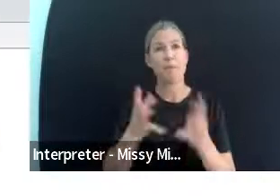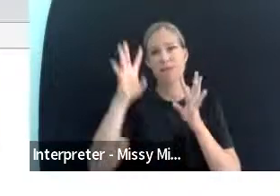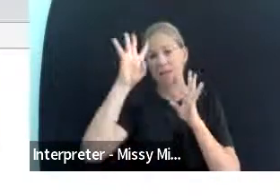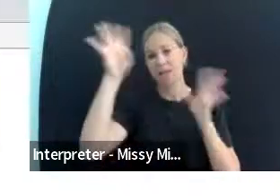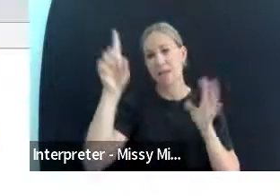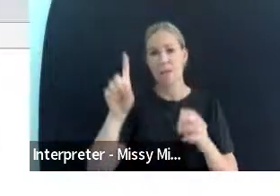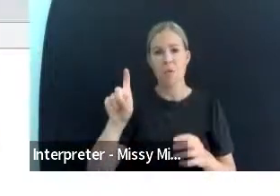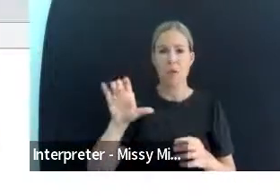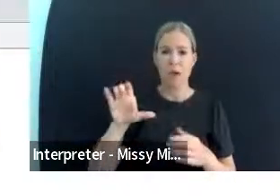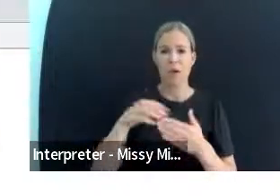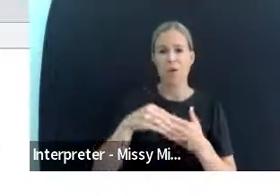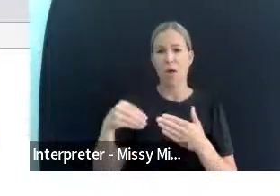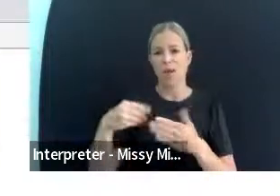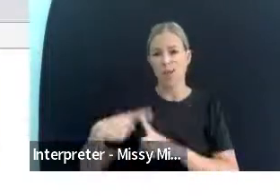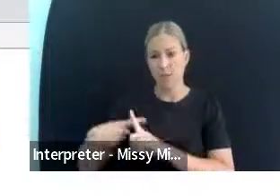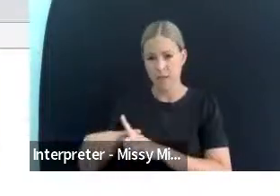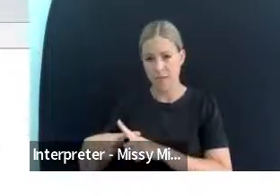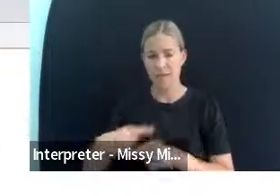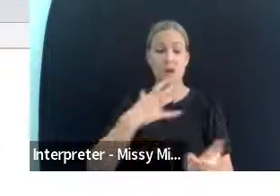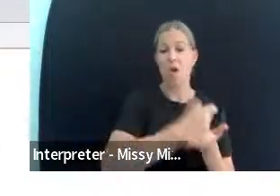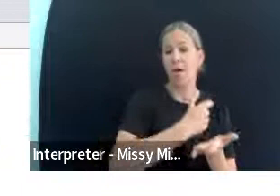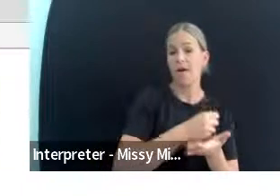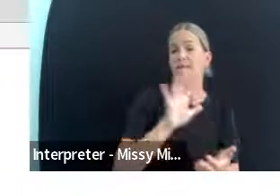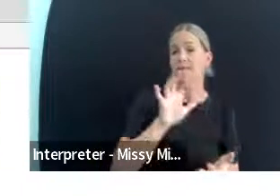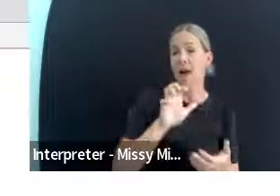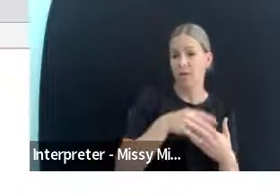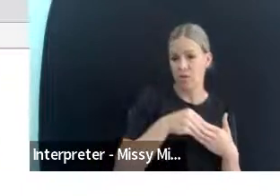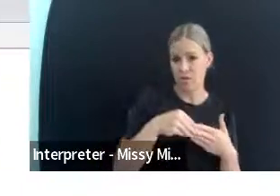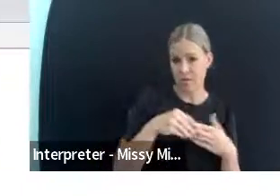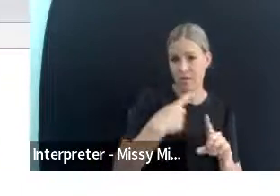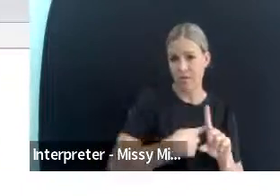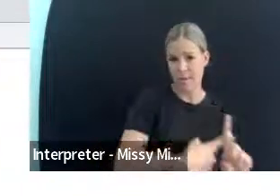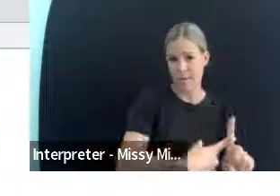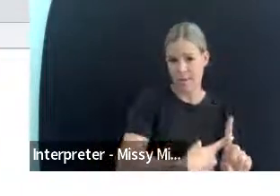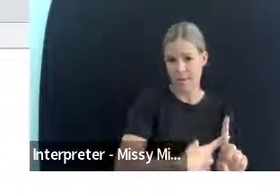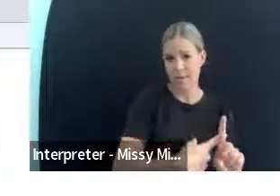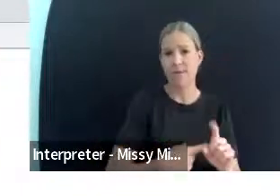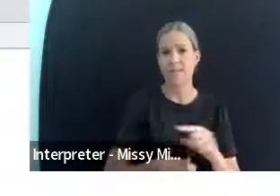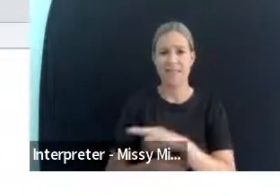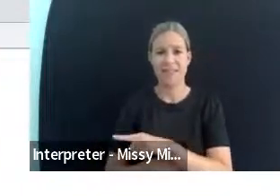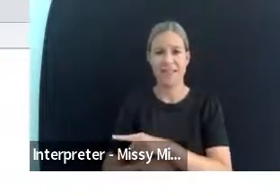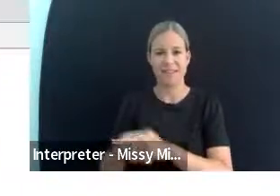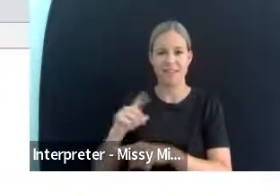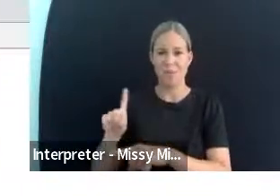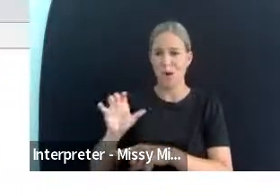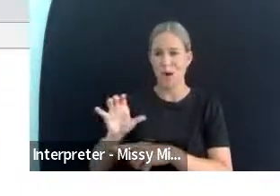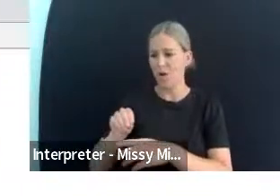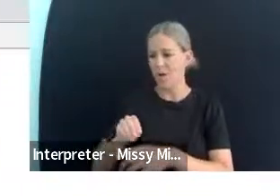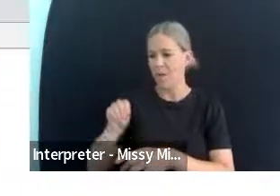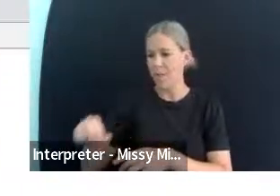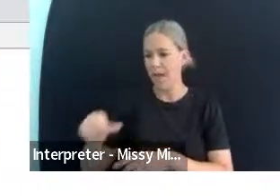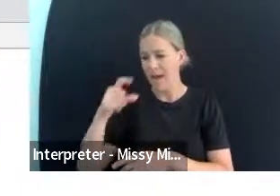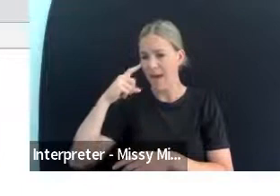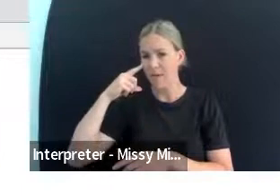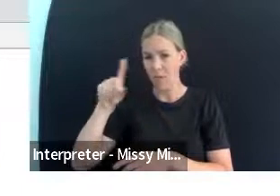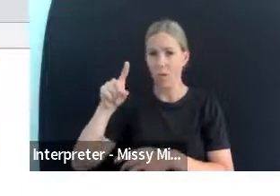now making $500, but they're going to have $100 a month in what are called impairment-related work expenses, which